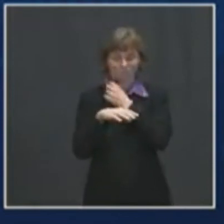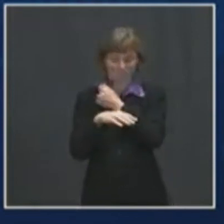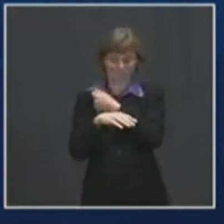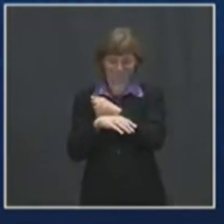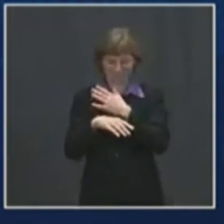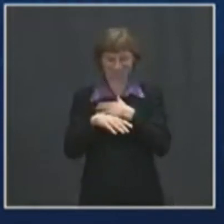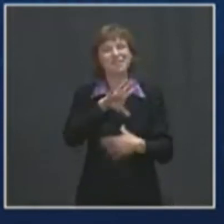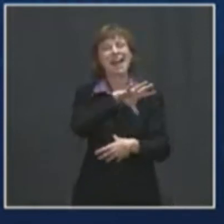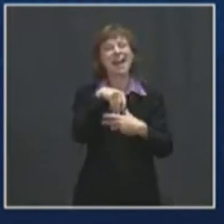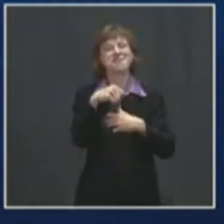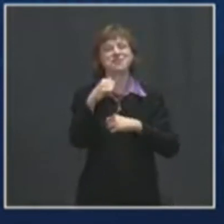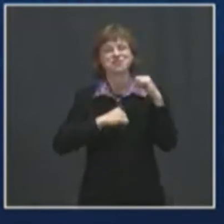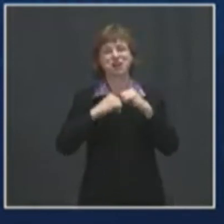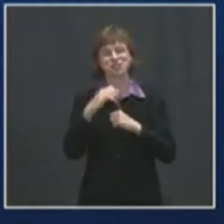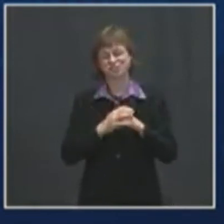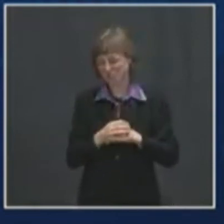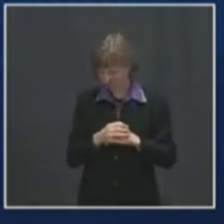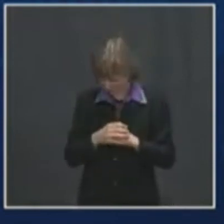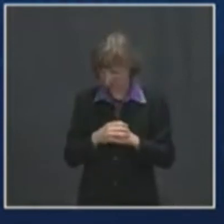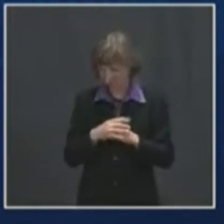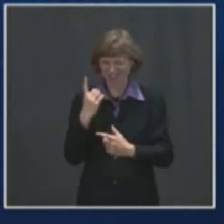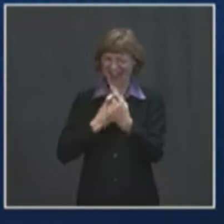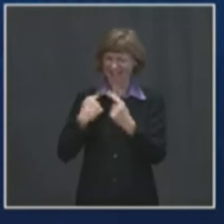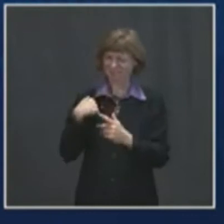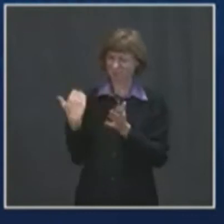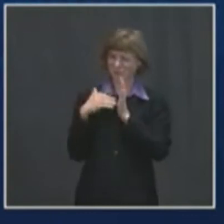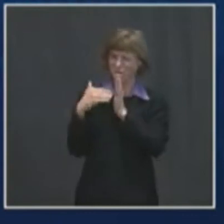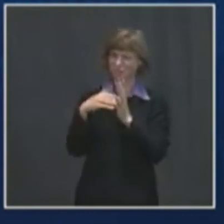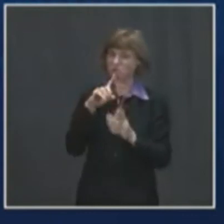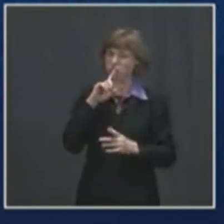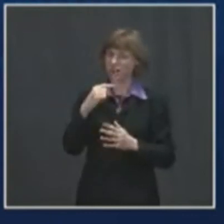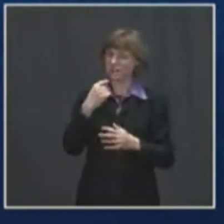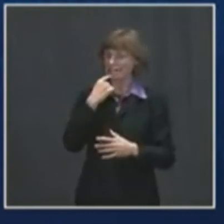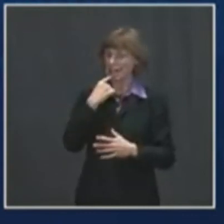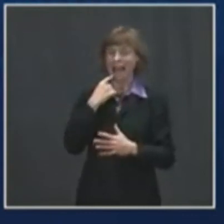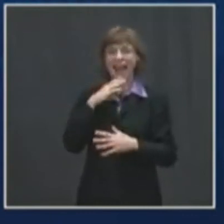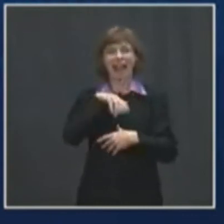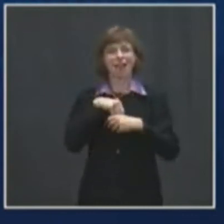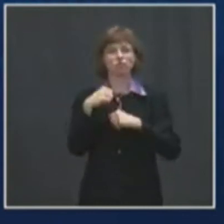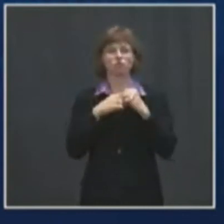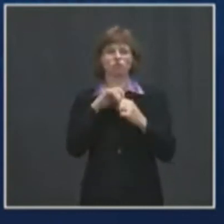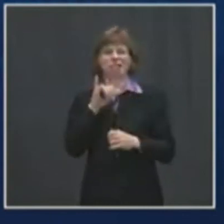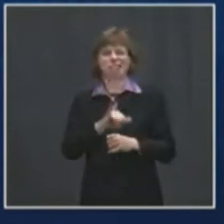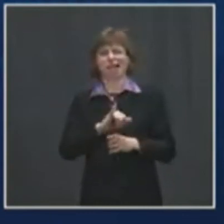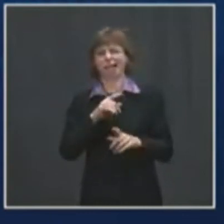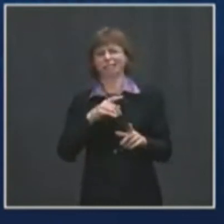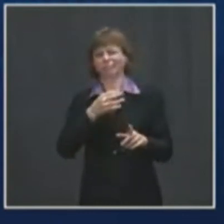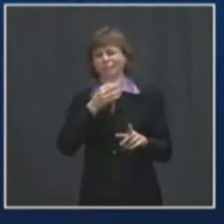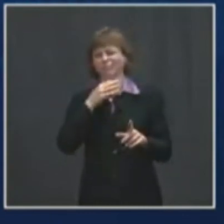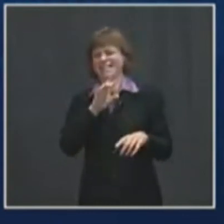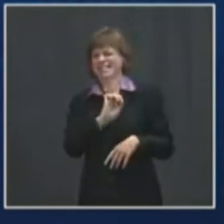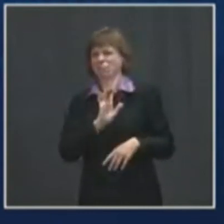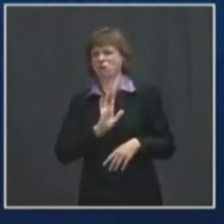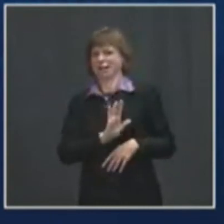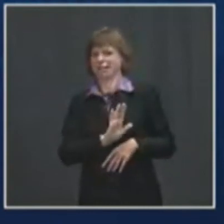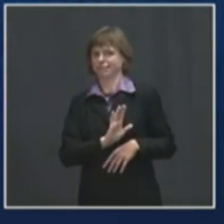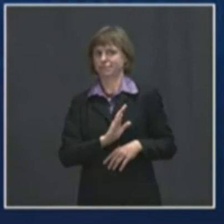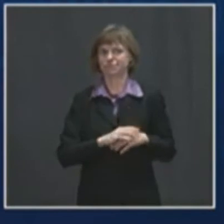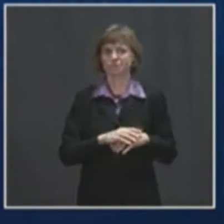lot. And the implication kind of the question is that, well, infrastructure is a Democrat thing and you'll have a hard time with that. Let me tell you a little